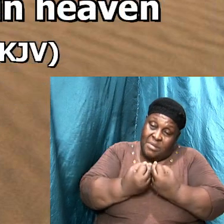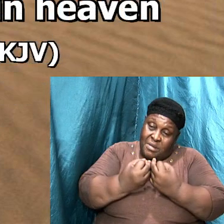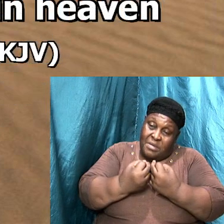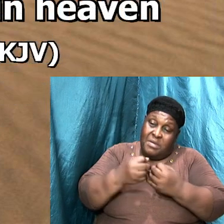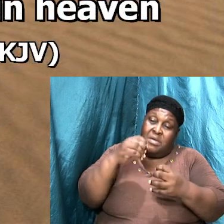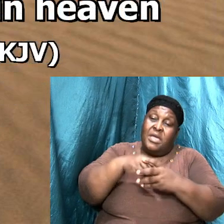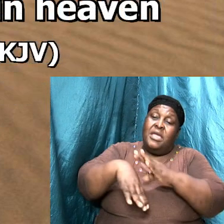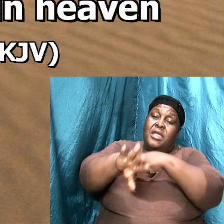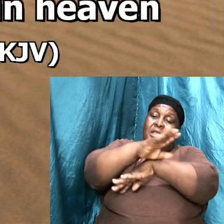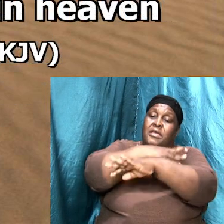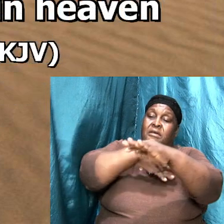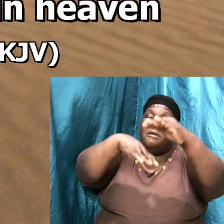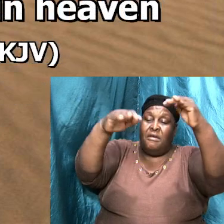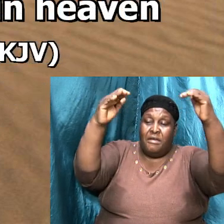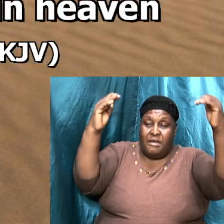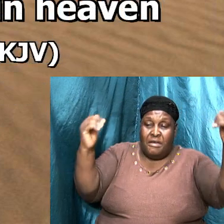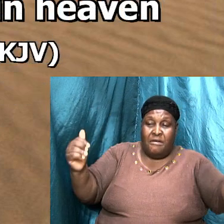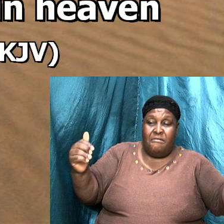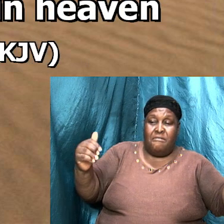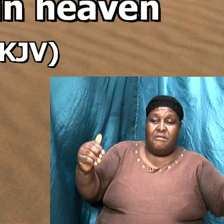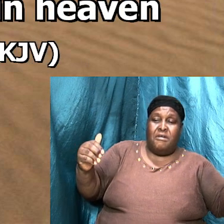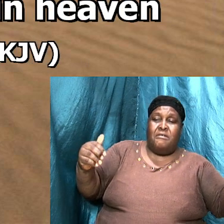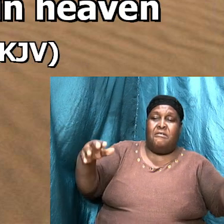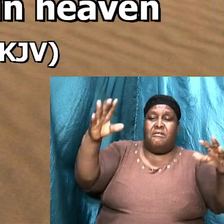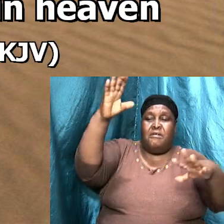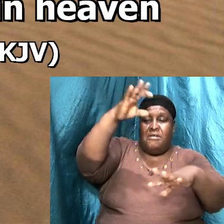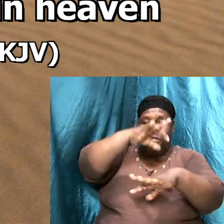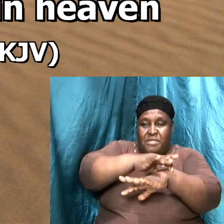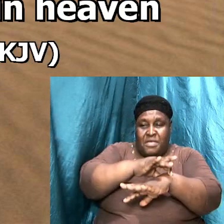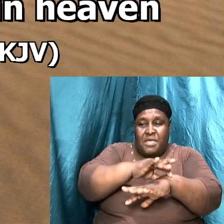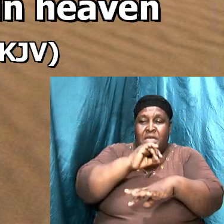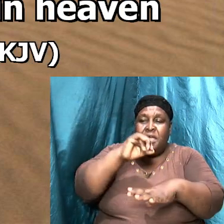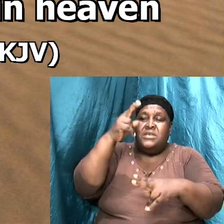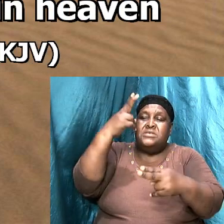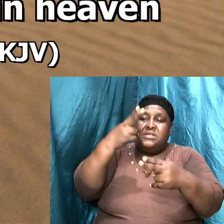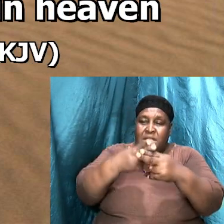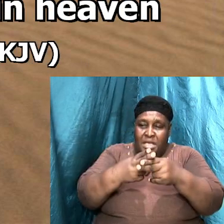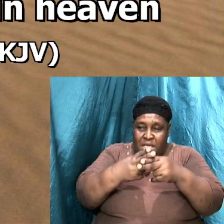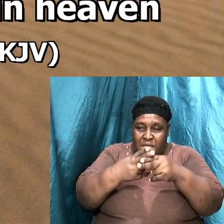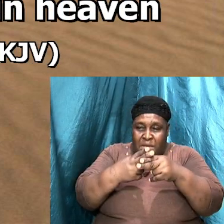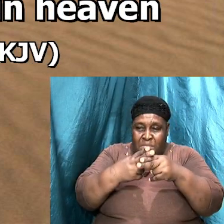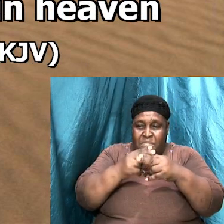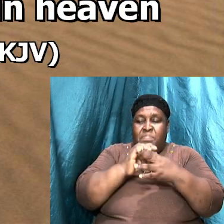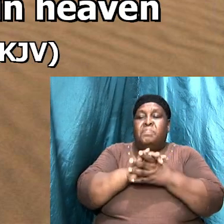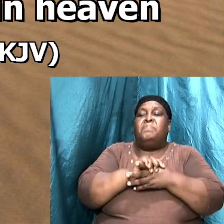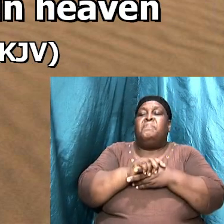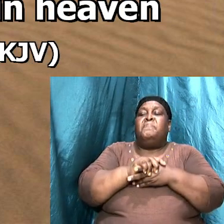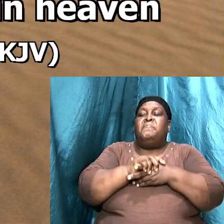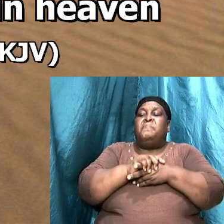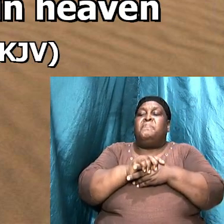Yes. Of whom the whole family in heaven and earth is named. Hold on.